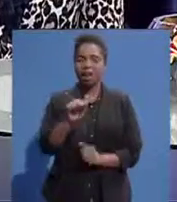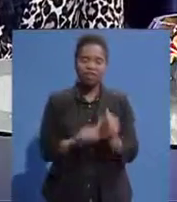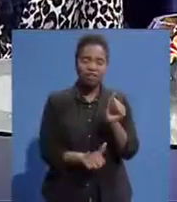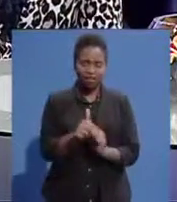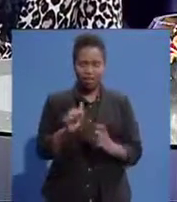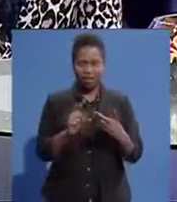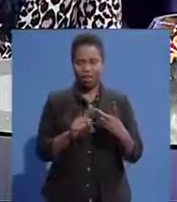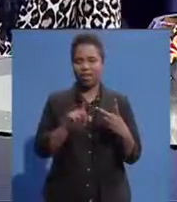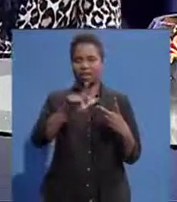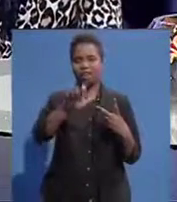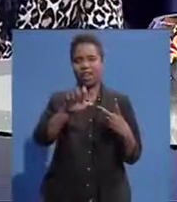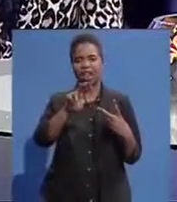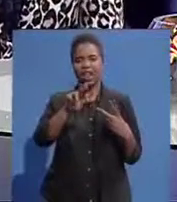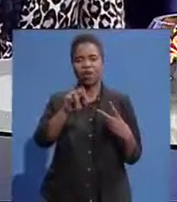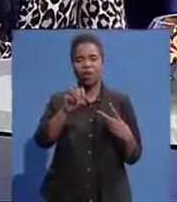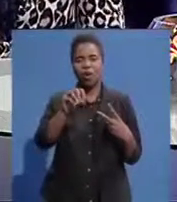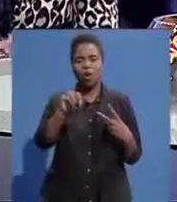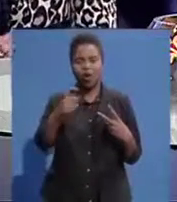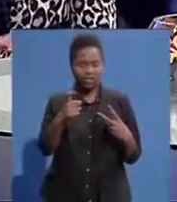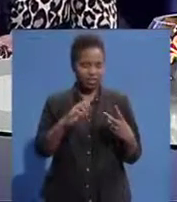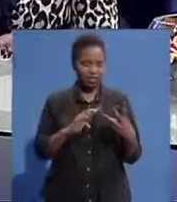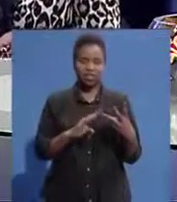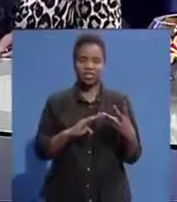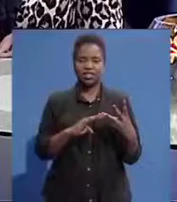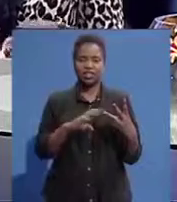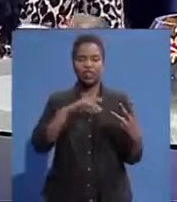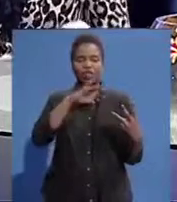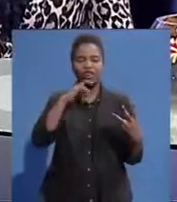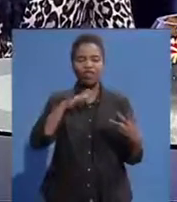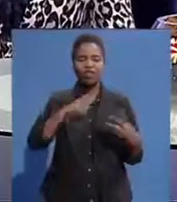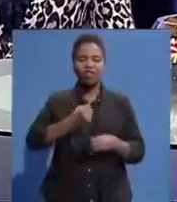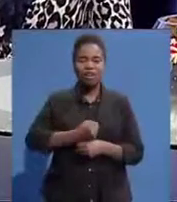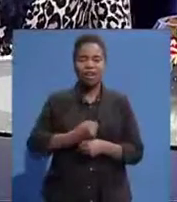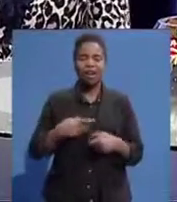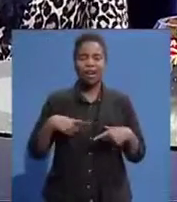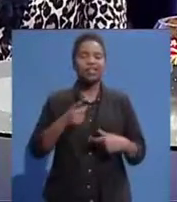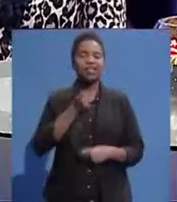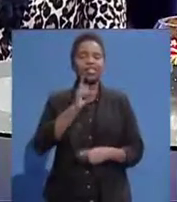Lennox, Freshly Ground, to mention just a few. Let's take a look at the highlights of the concert.